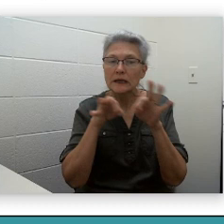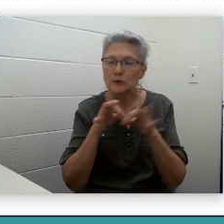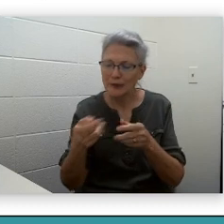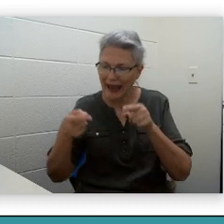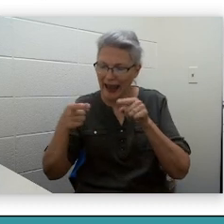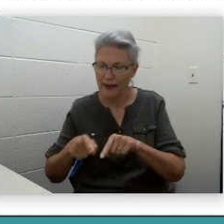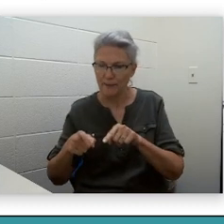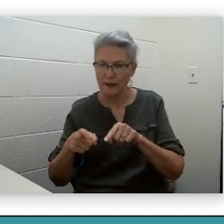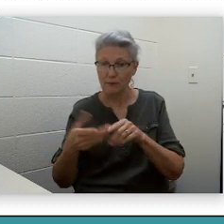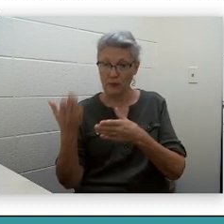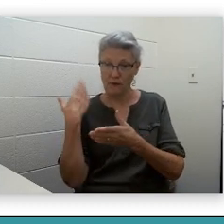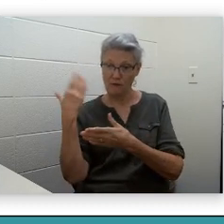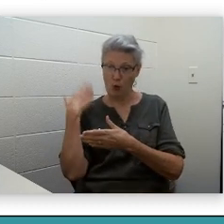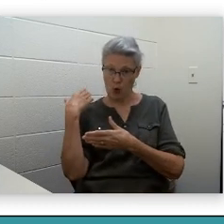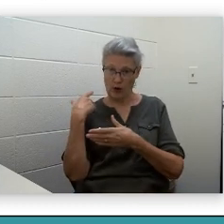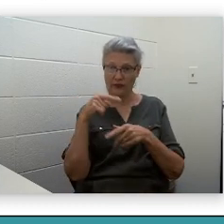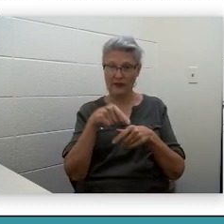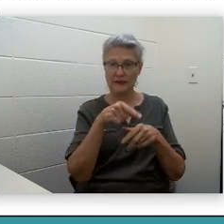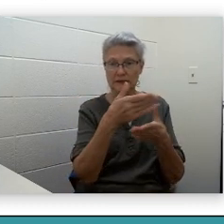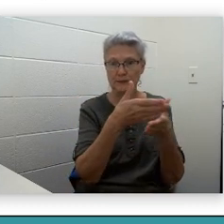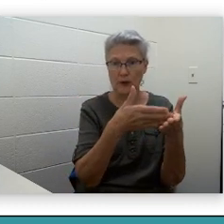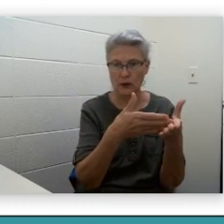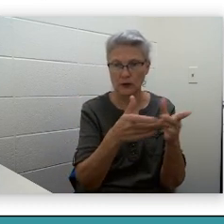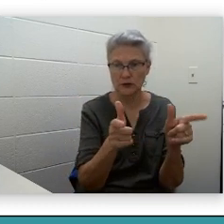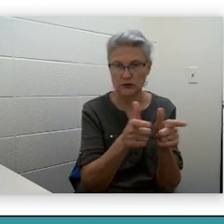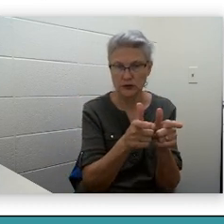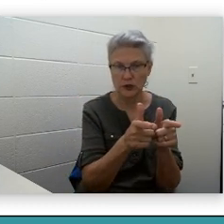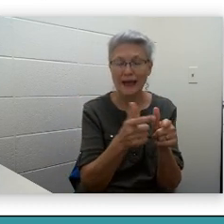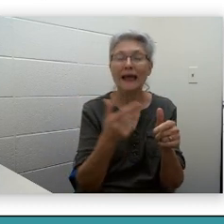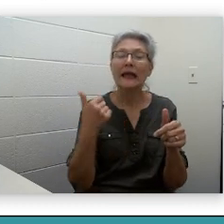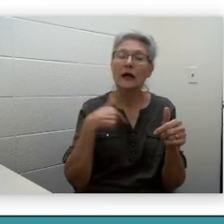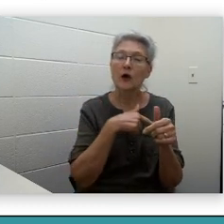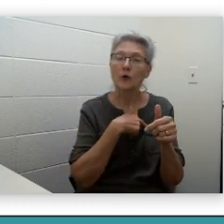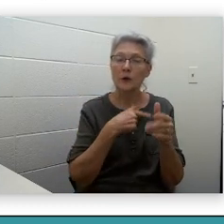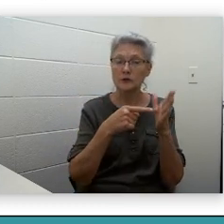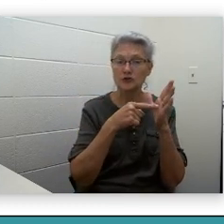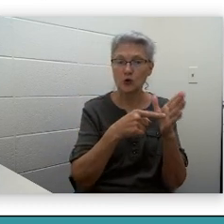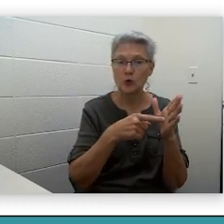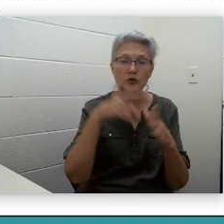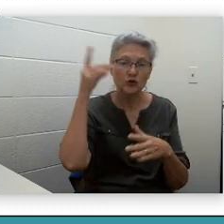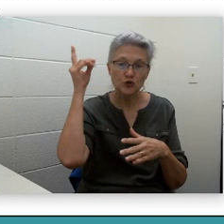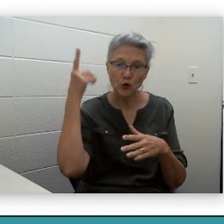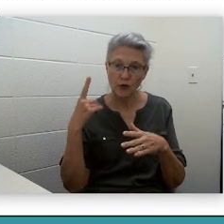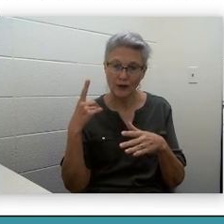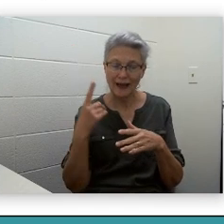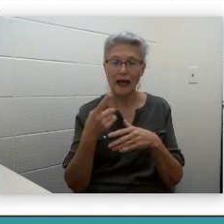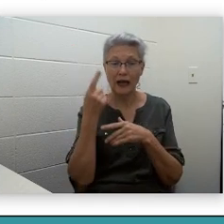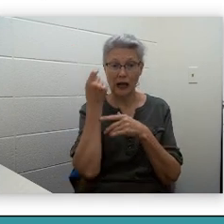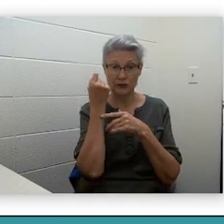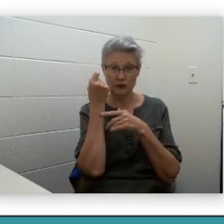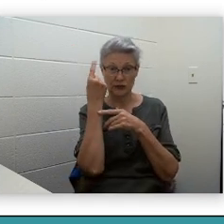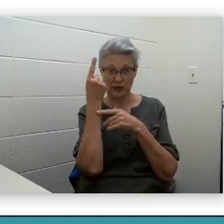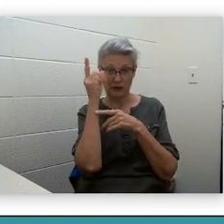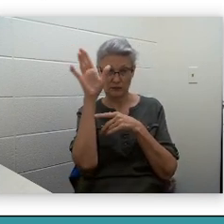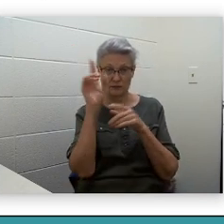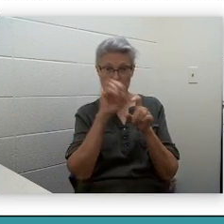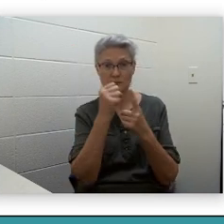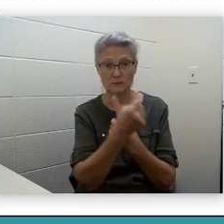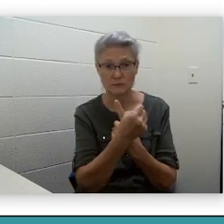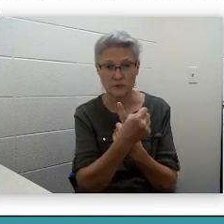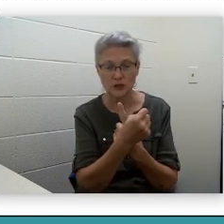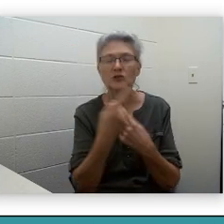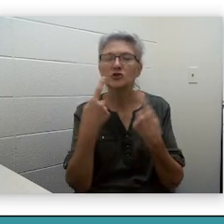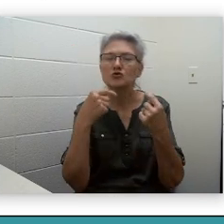previous chapters. Here, we are introduced to Dorothy and understand her situation.